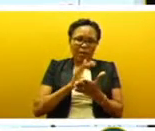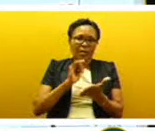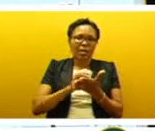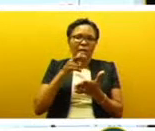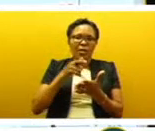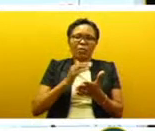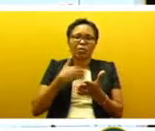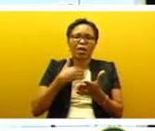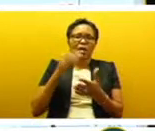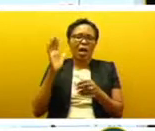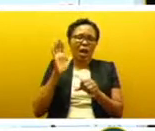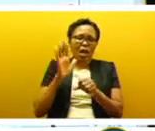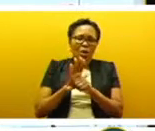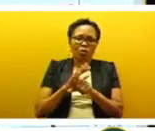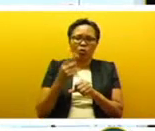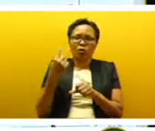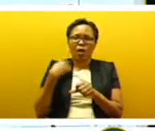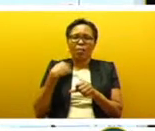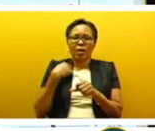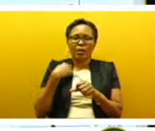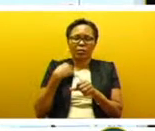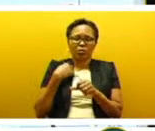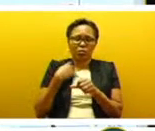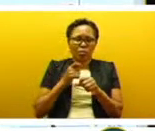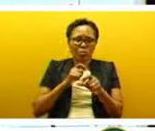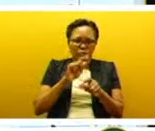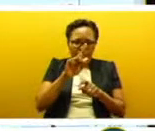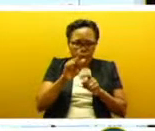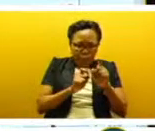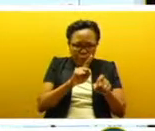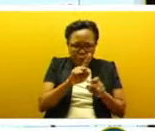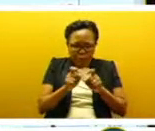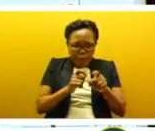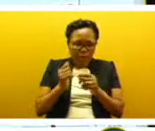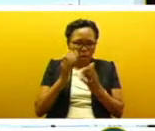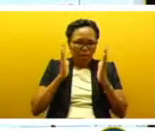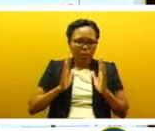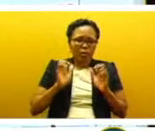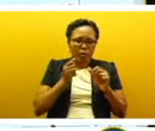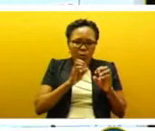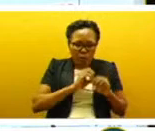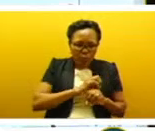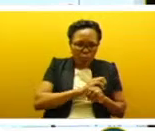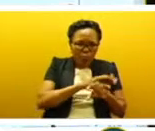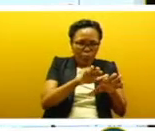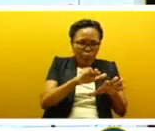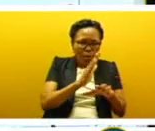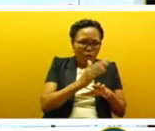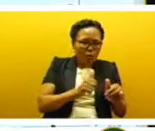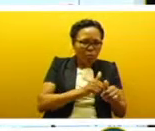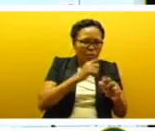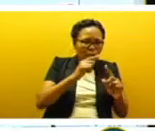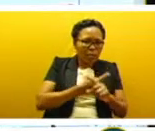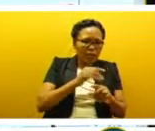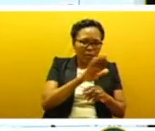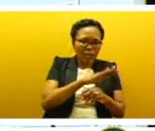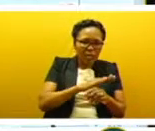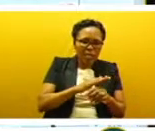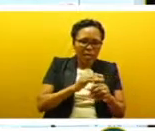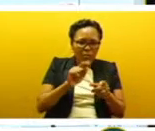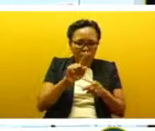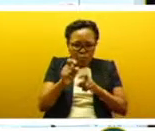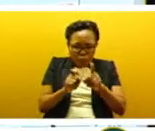data was mined. So somebody could transmit remotely, mining the data that was